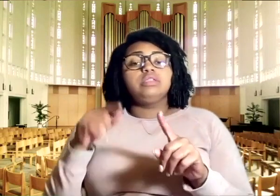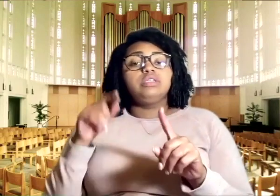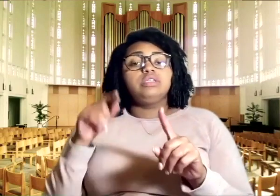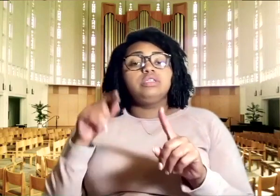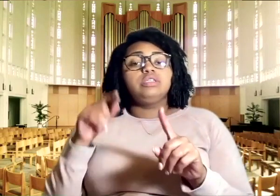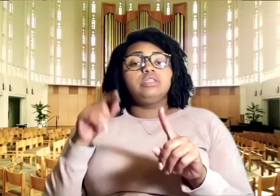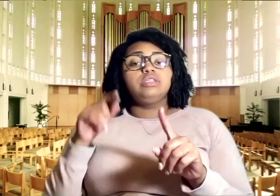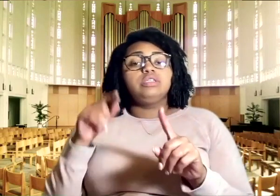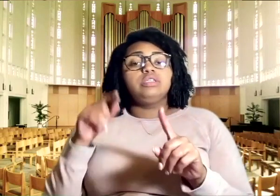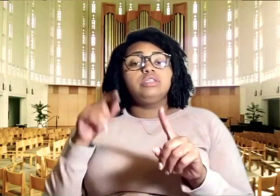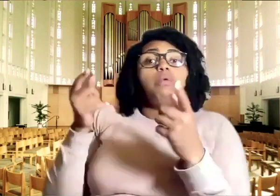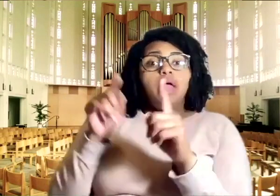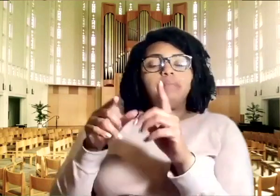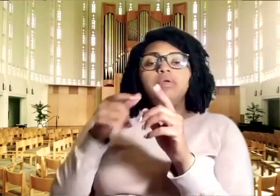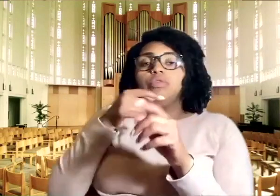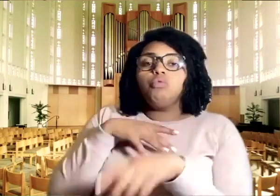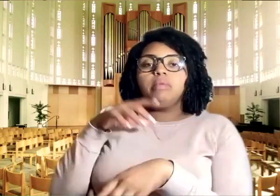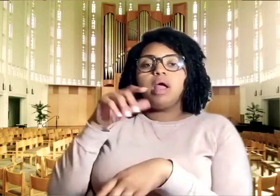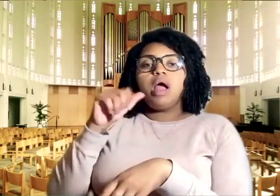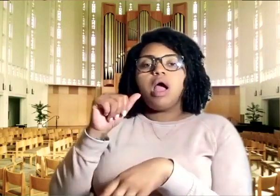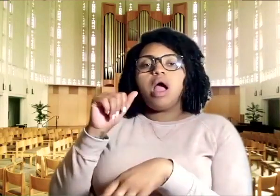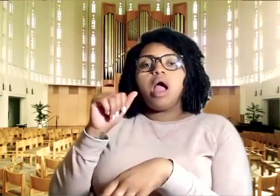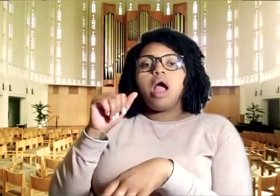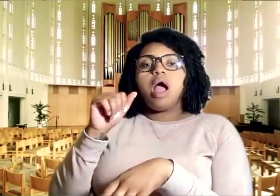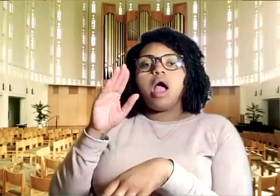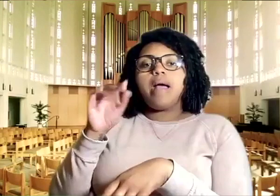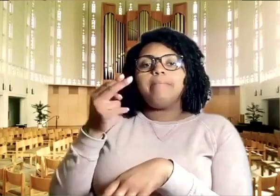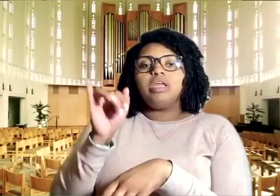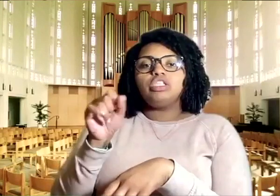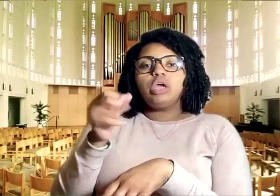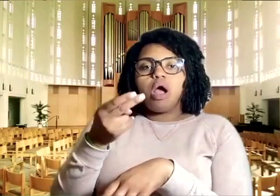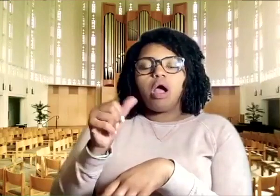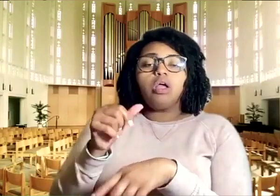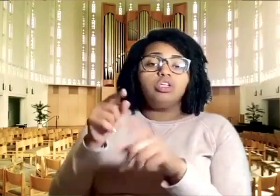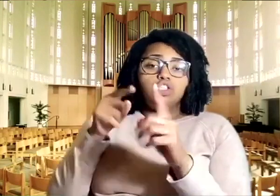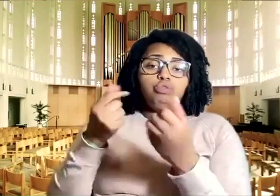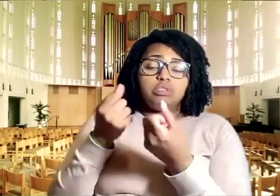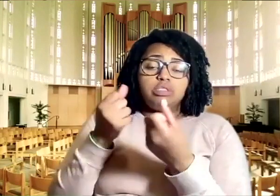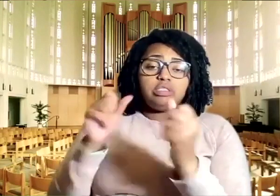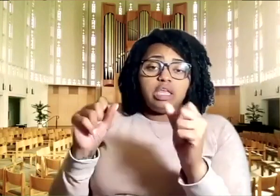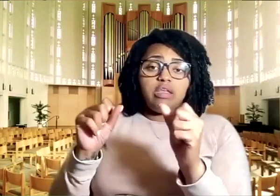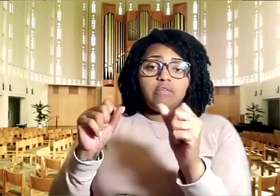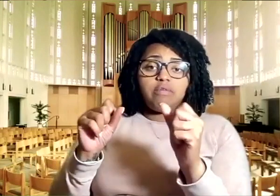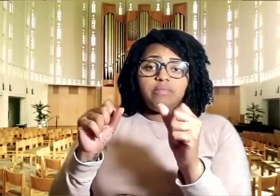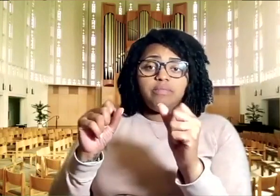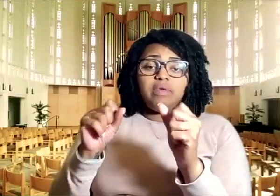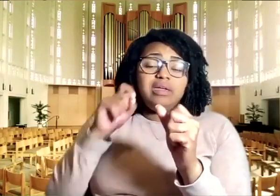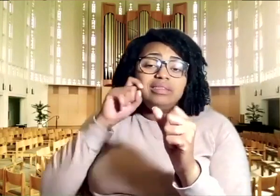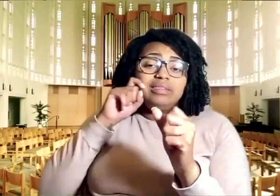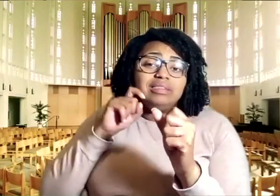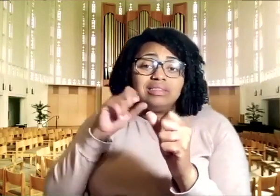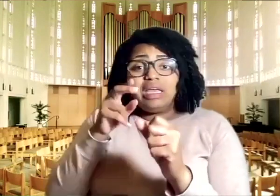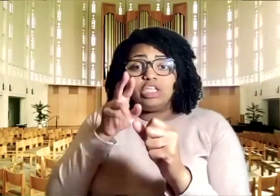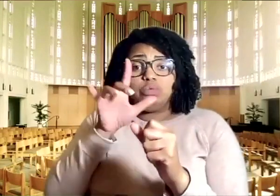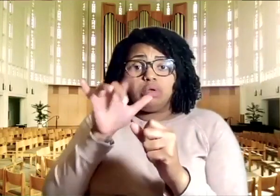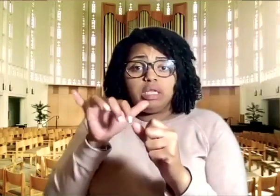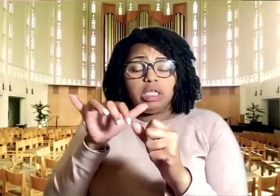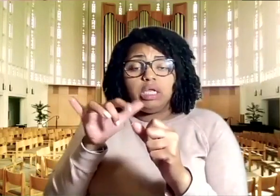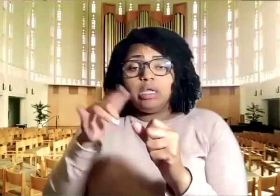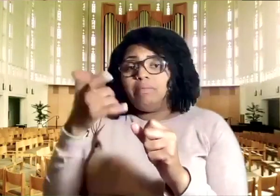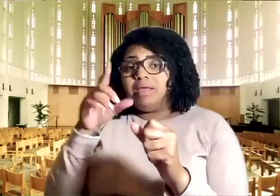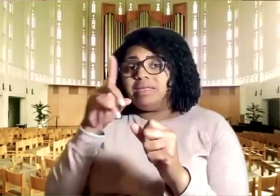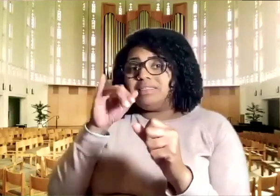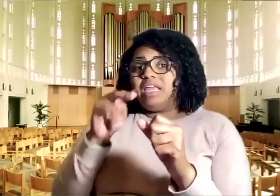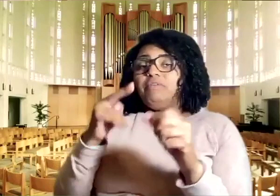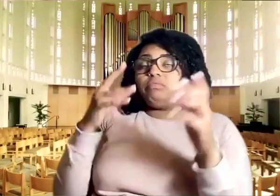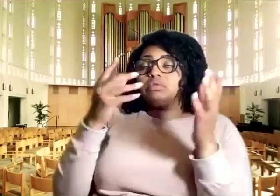at this point, David is impotent. He doesn't know what's going on, and he also is not the man